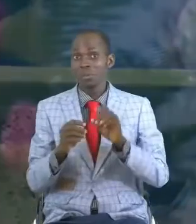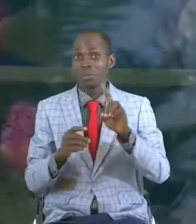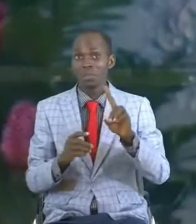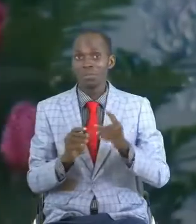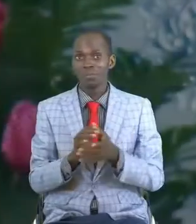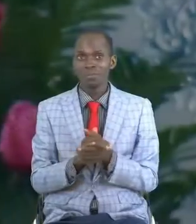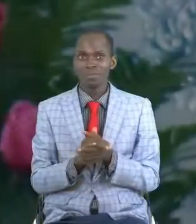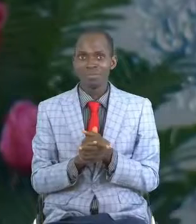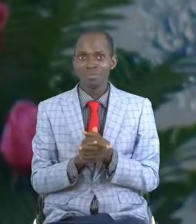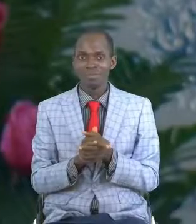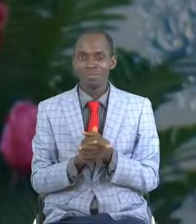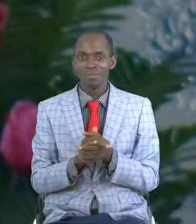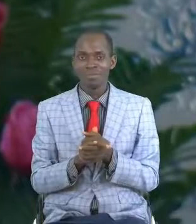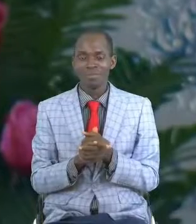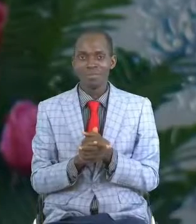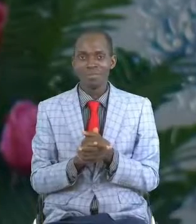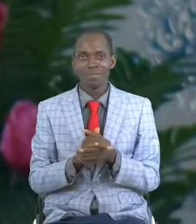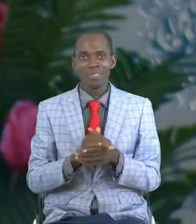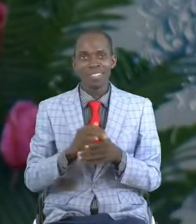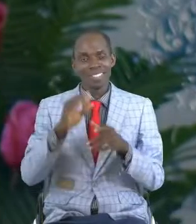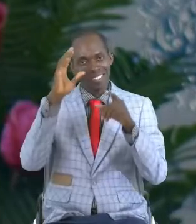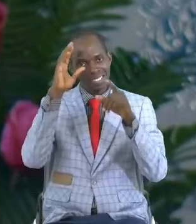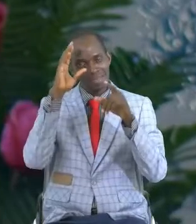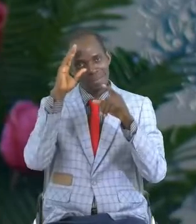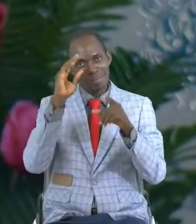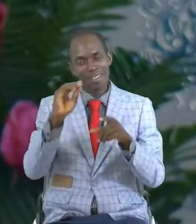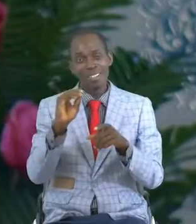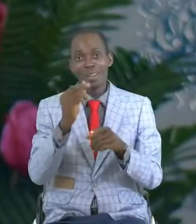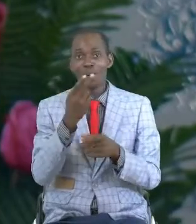he's a holy man of God.